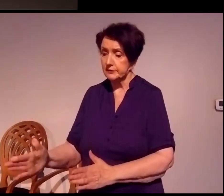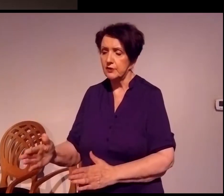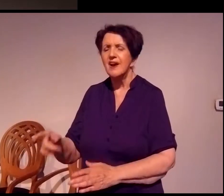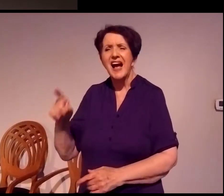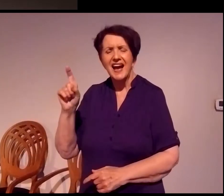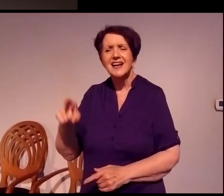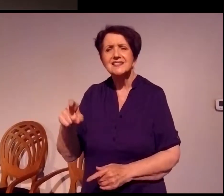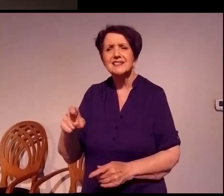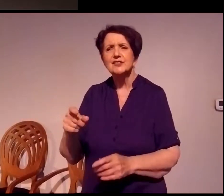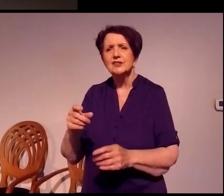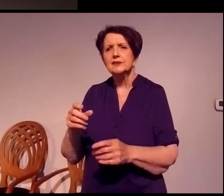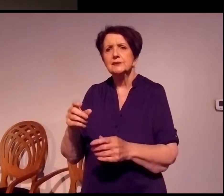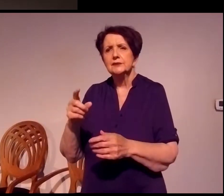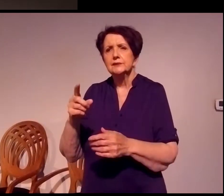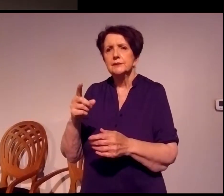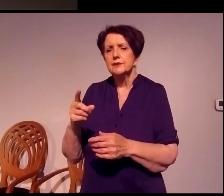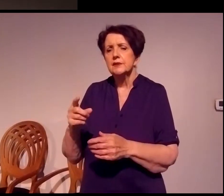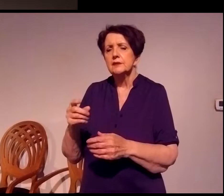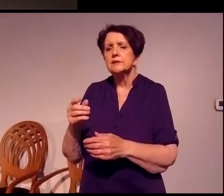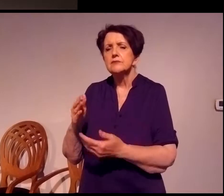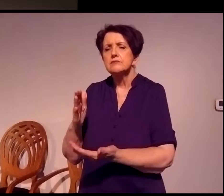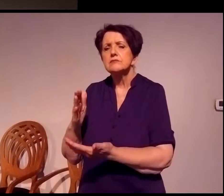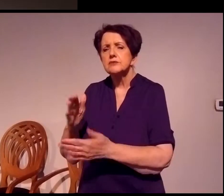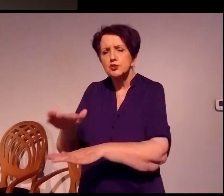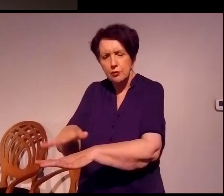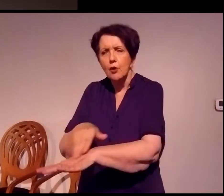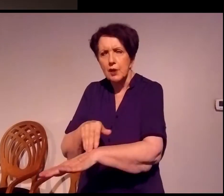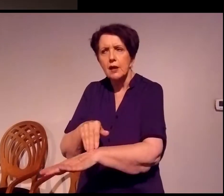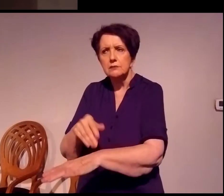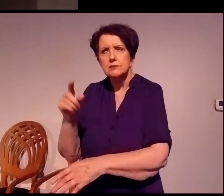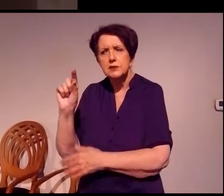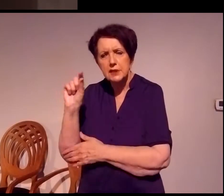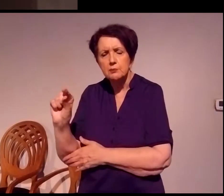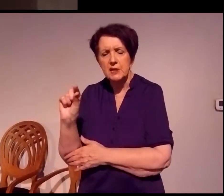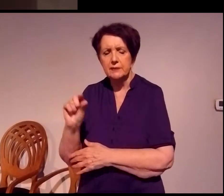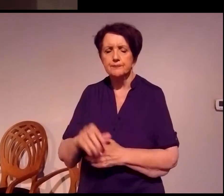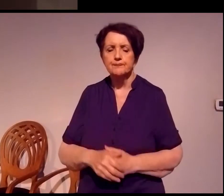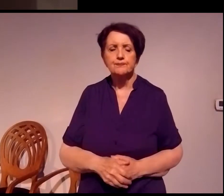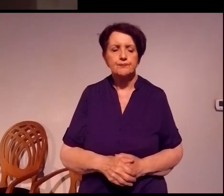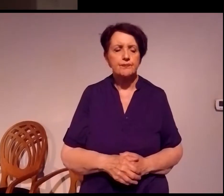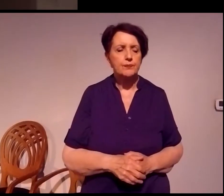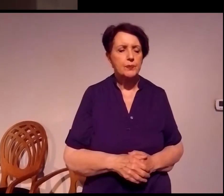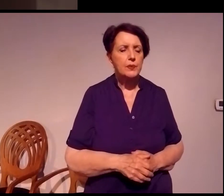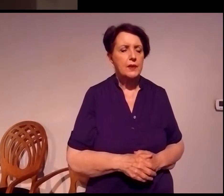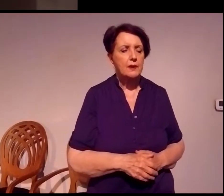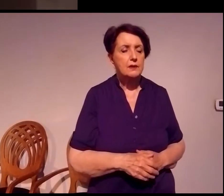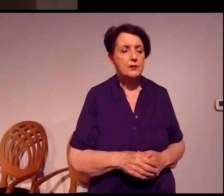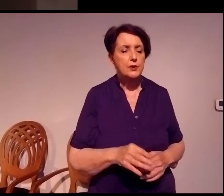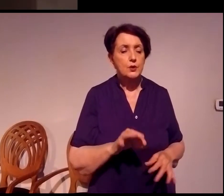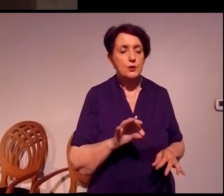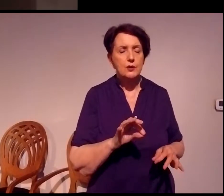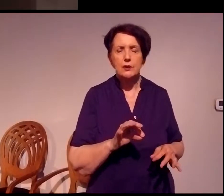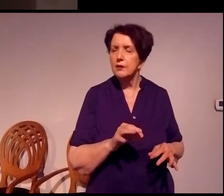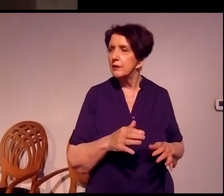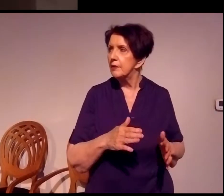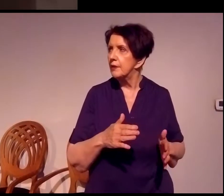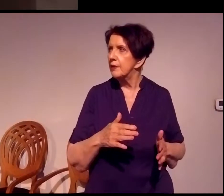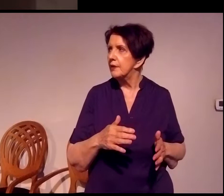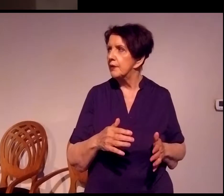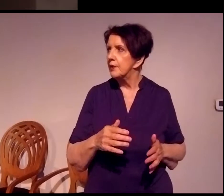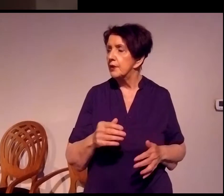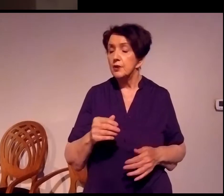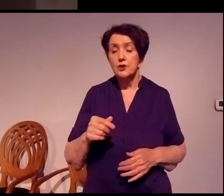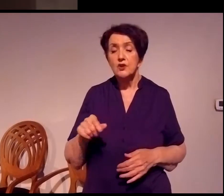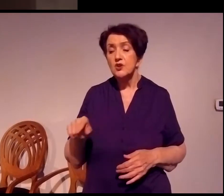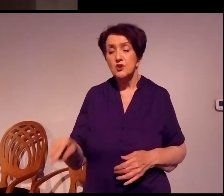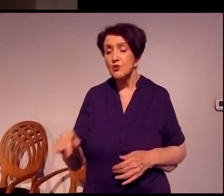He says, okay, let's talk about this tomorrow. So he comes in the next day and he says, you're playing with fire here. He said, you are not pulling